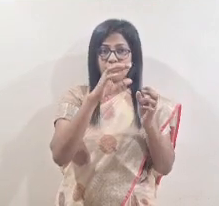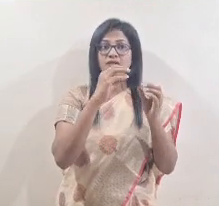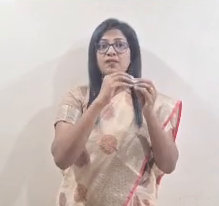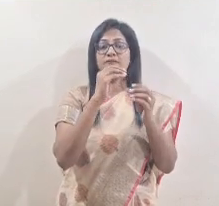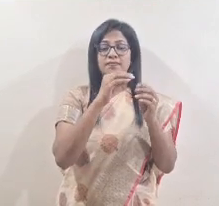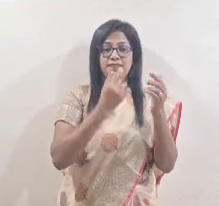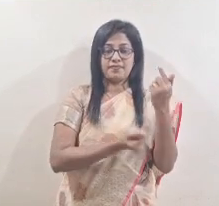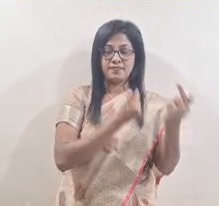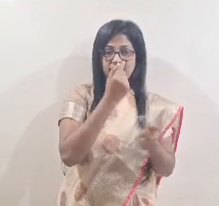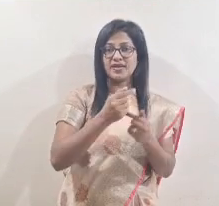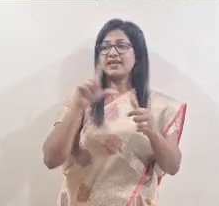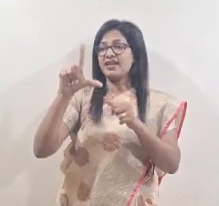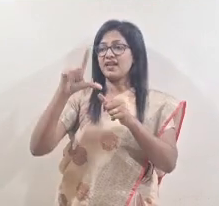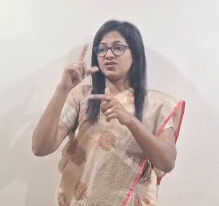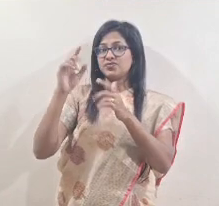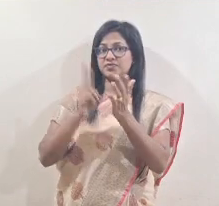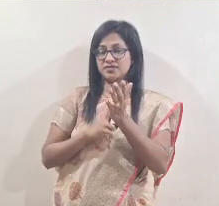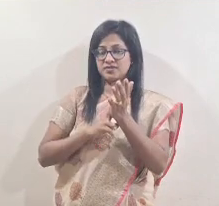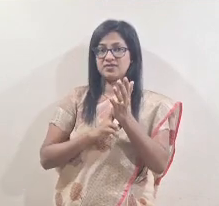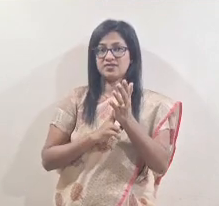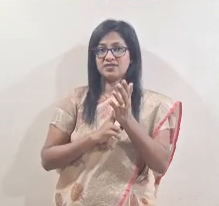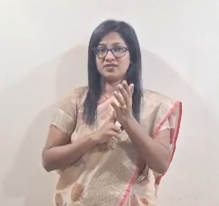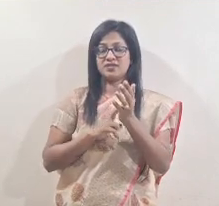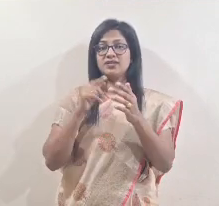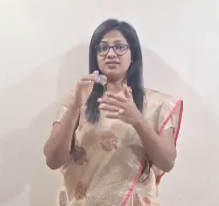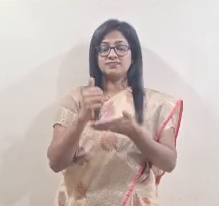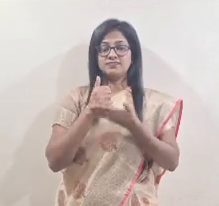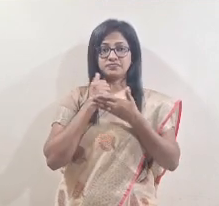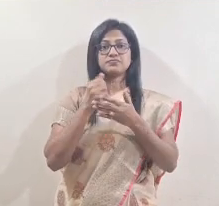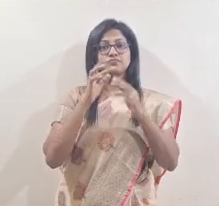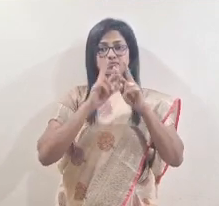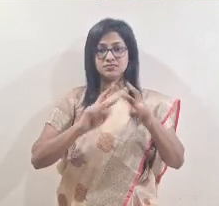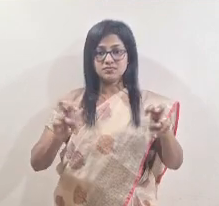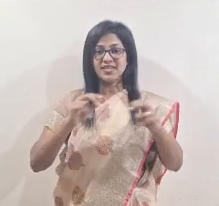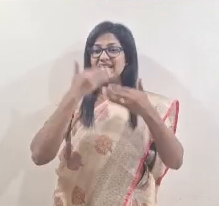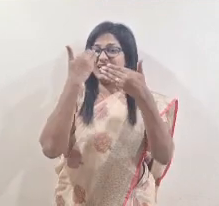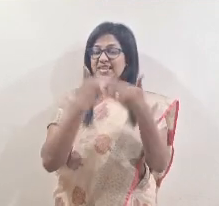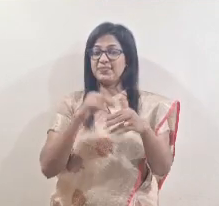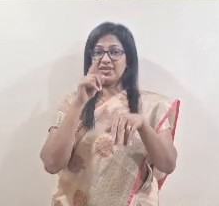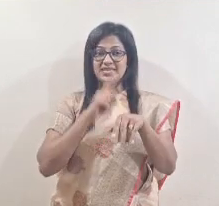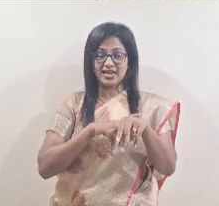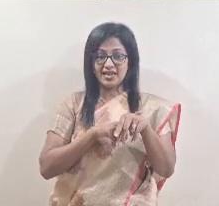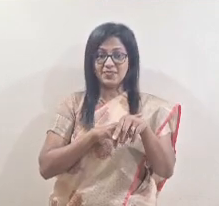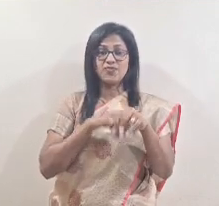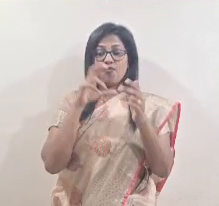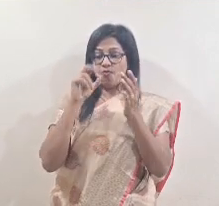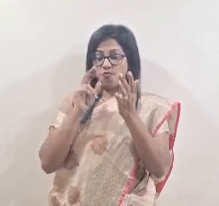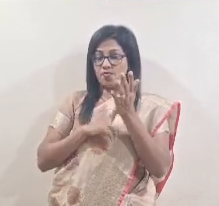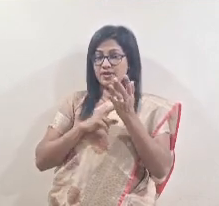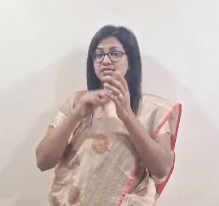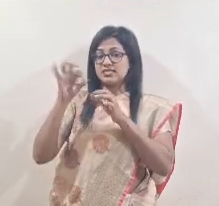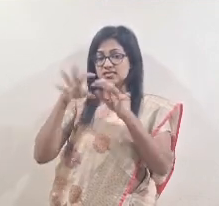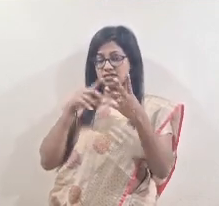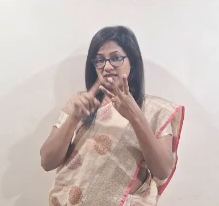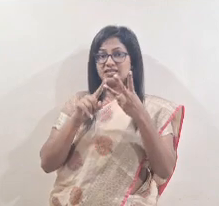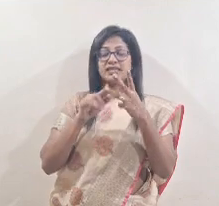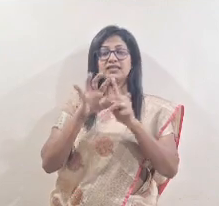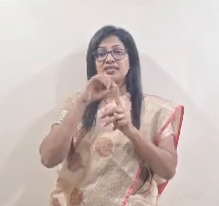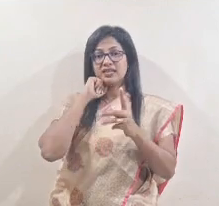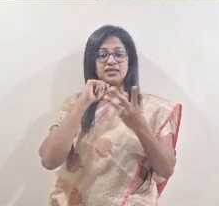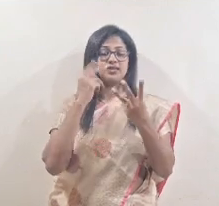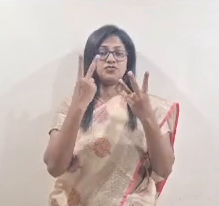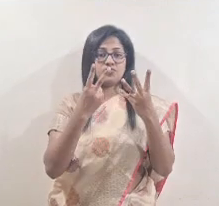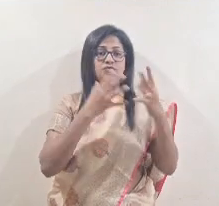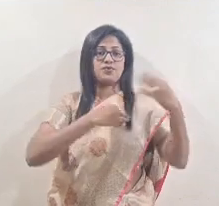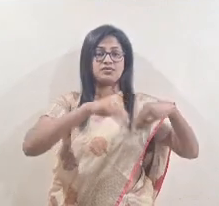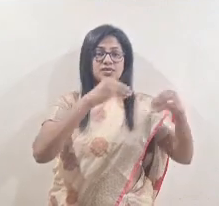Nagar, for my further study. And due to limited time constraint, I have chosen one city, which is Delhi, and these two markets. And